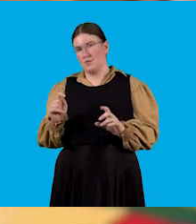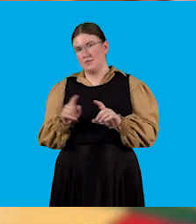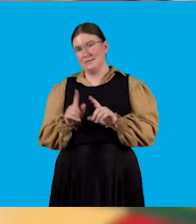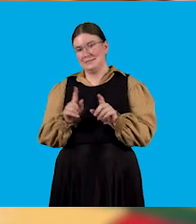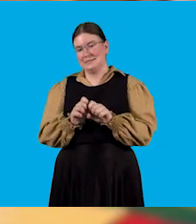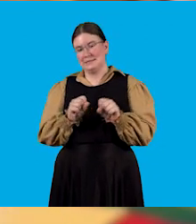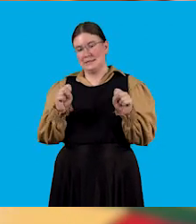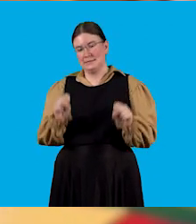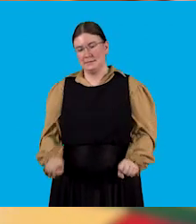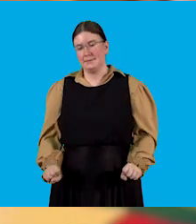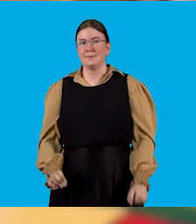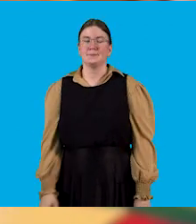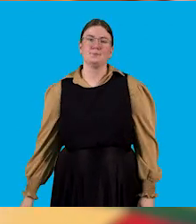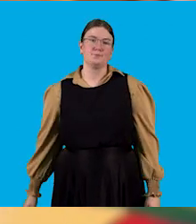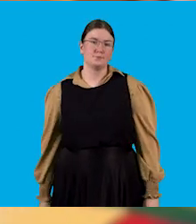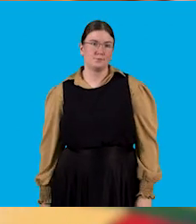system.